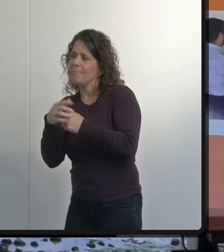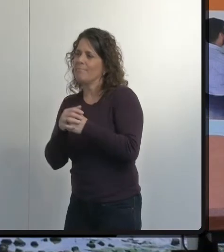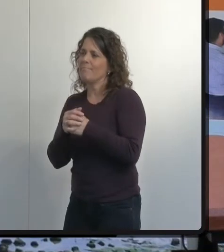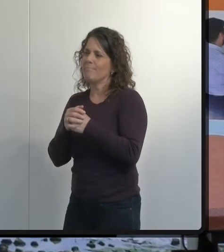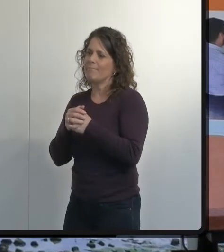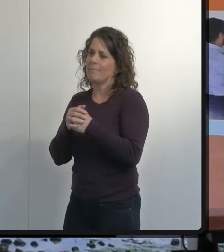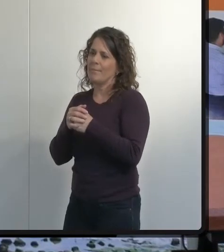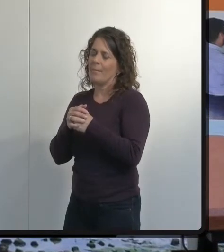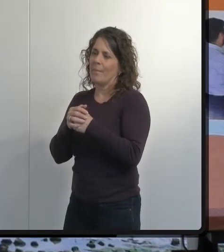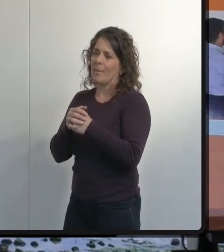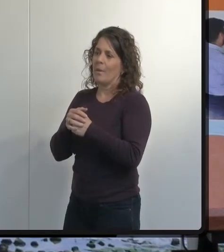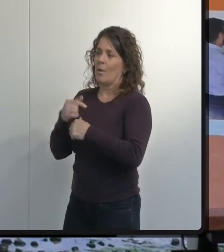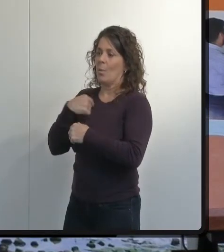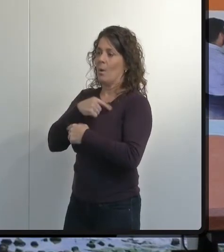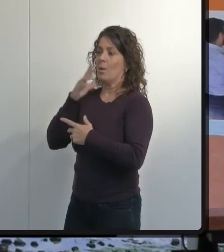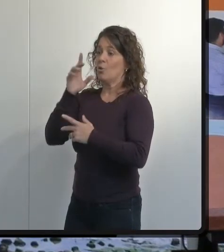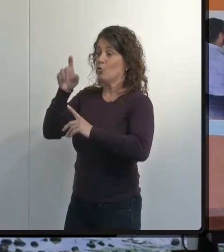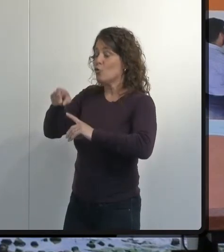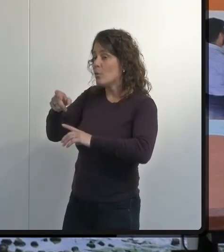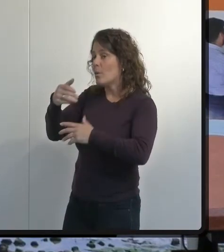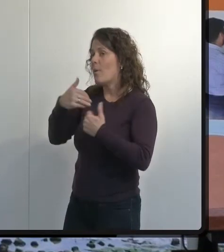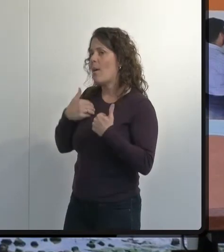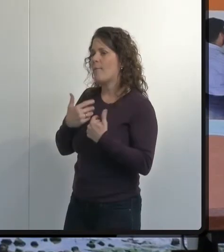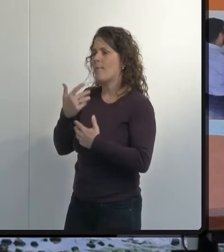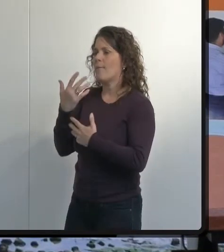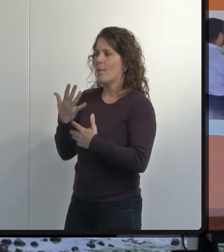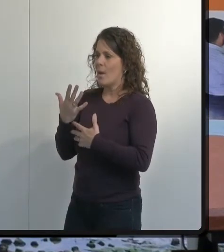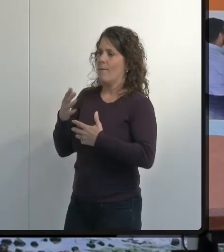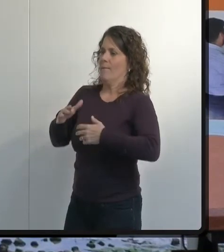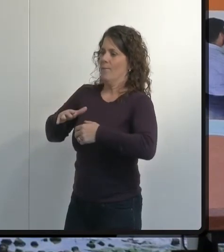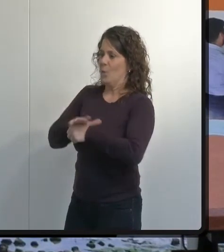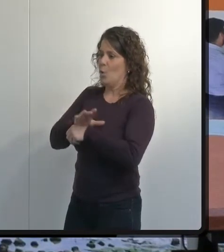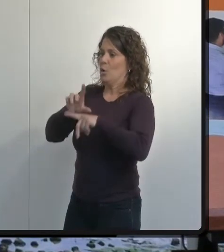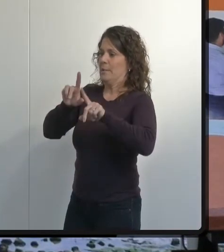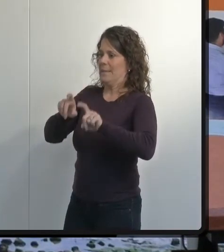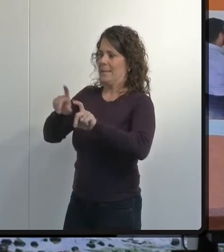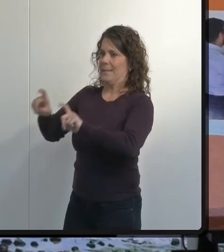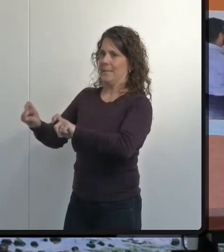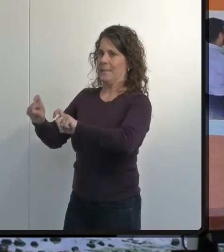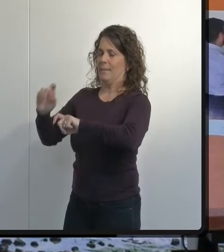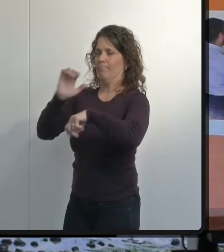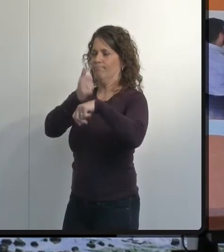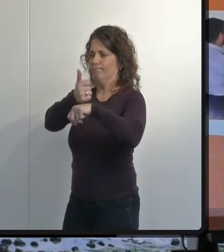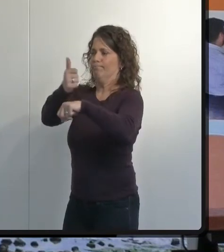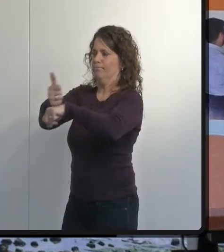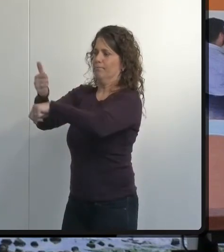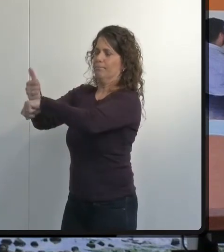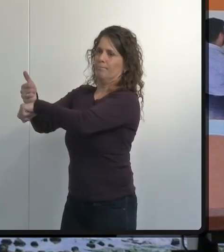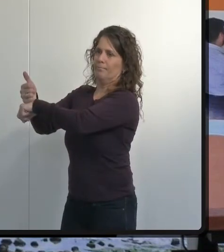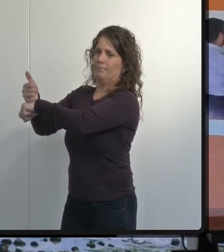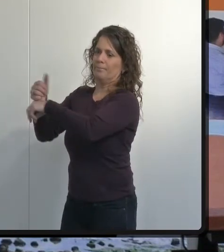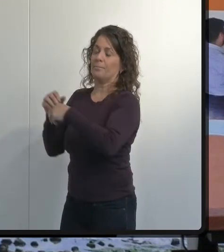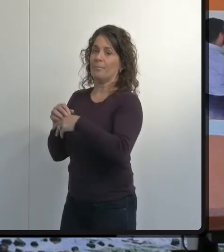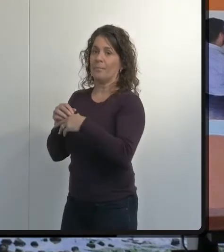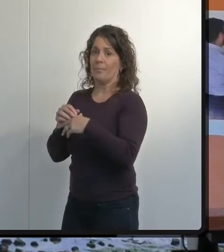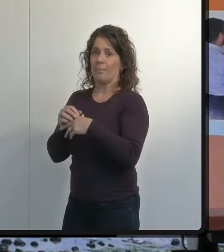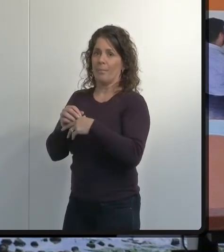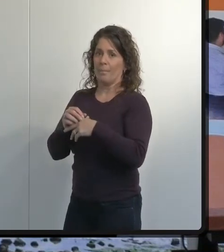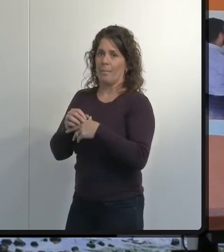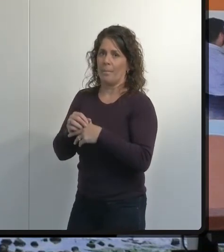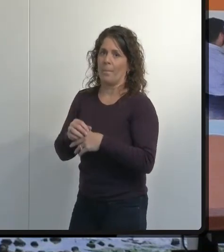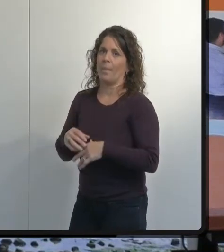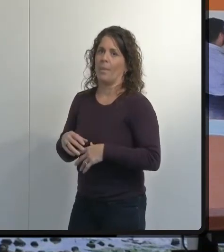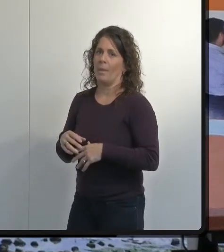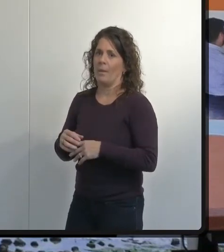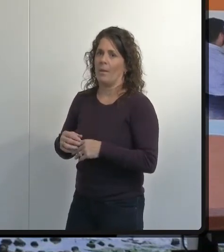have 5-fold testing capacity in our county. So I'm excited about that possibility.